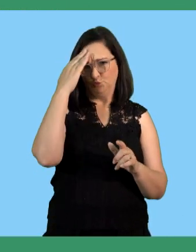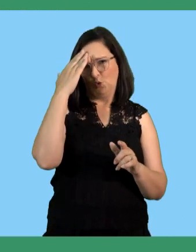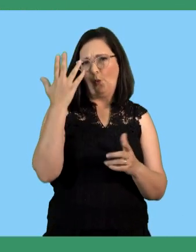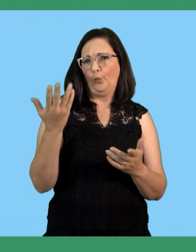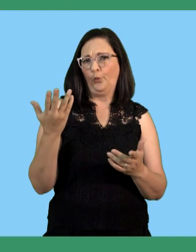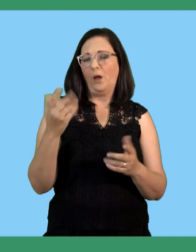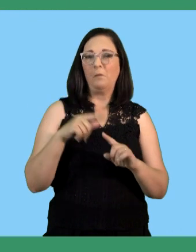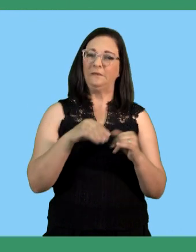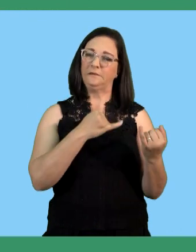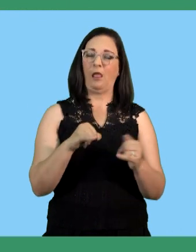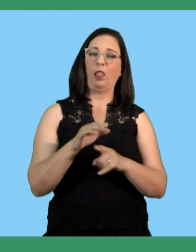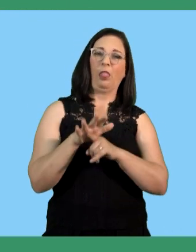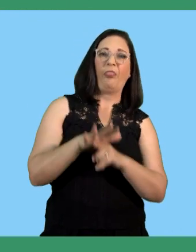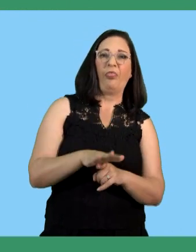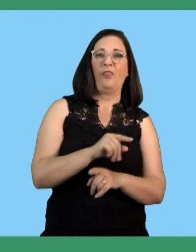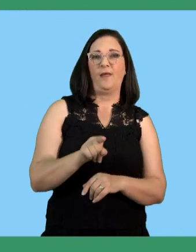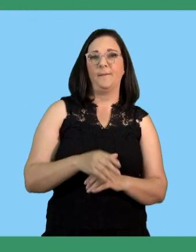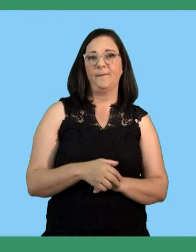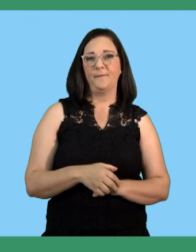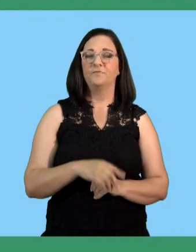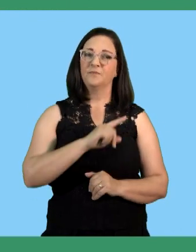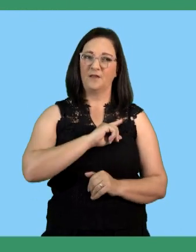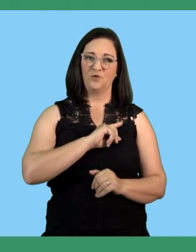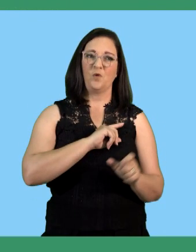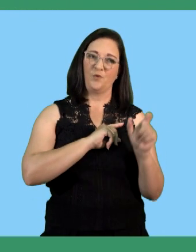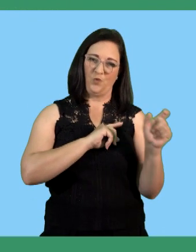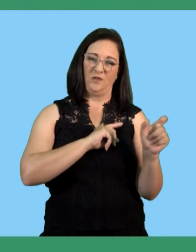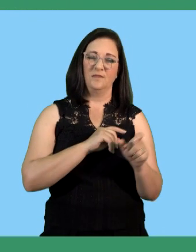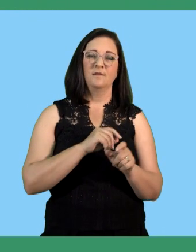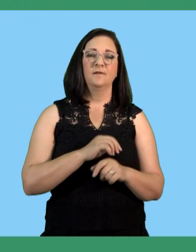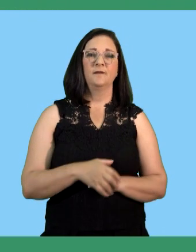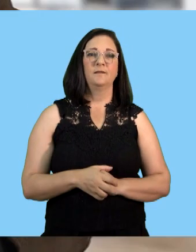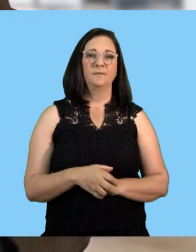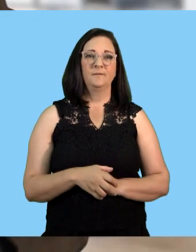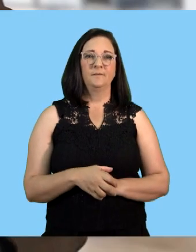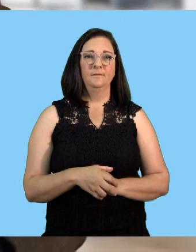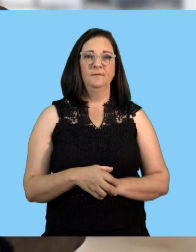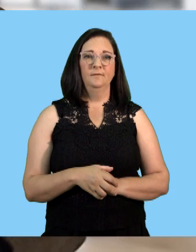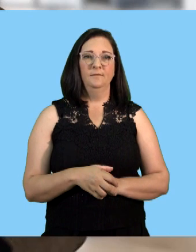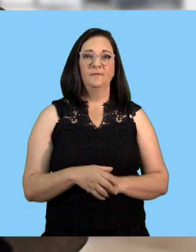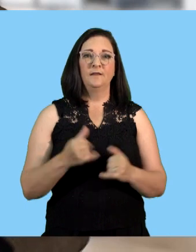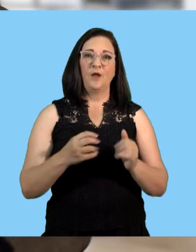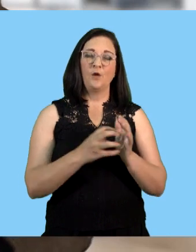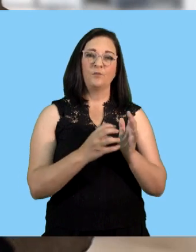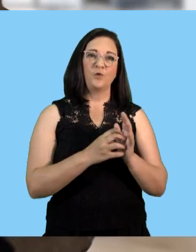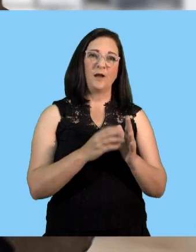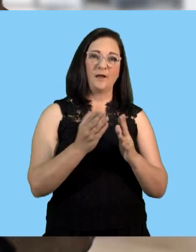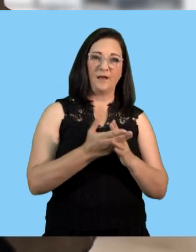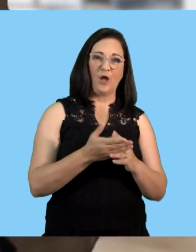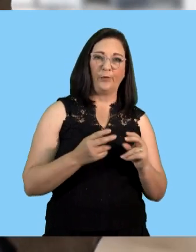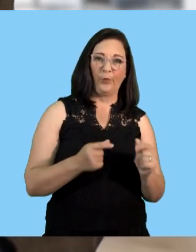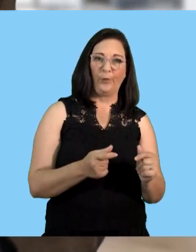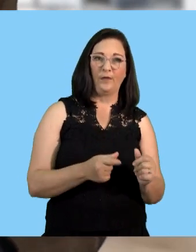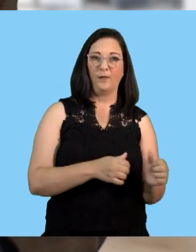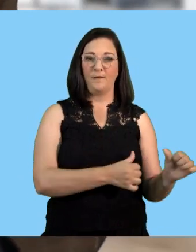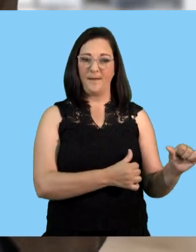intentional, unjust, very important, or differential treatment. All right, we're going to go on to our quick ad break,